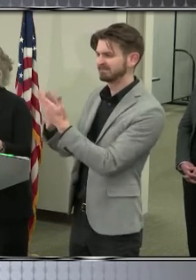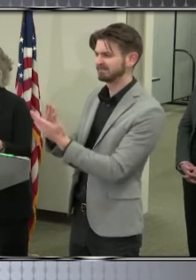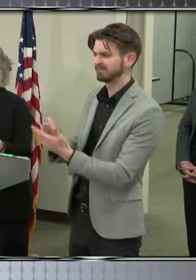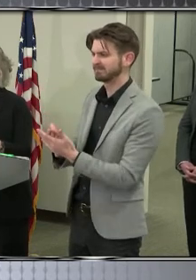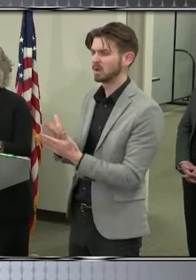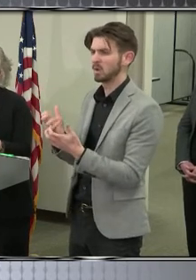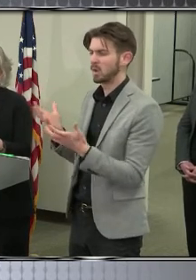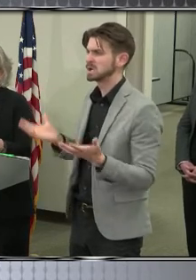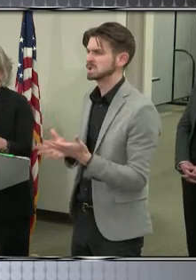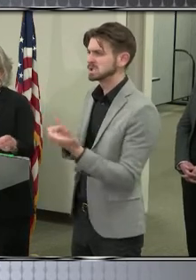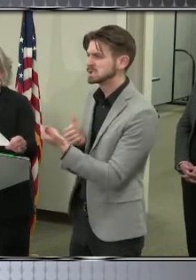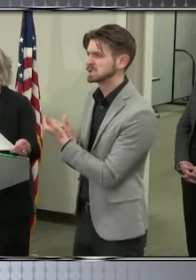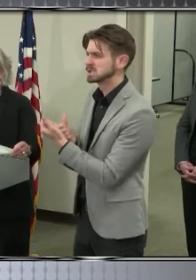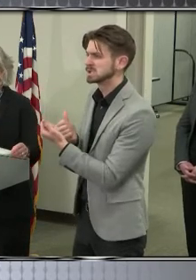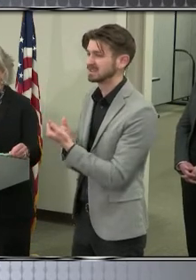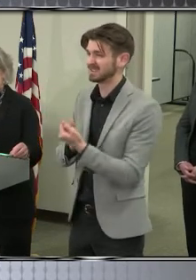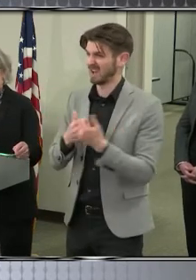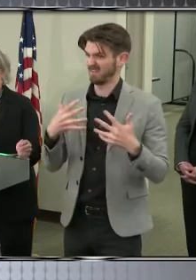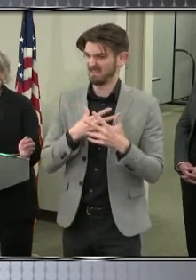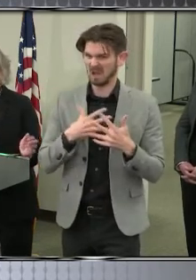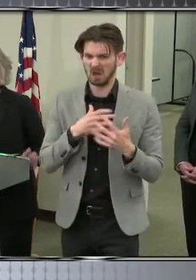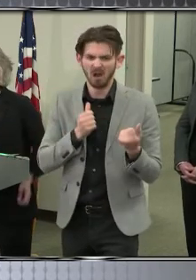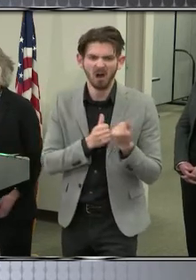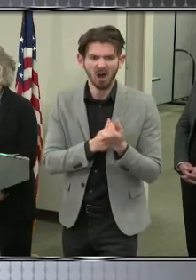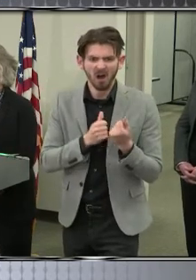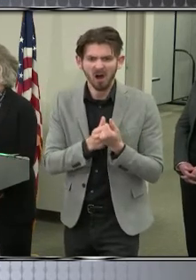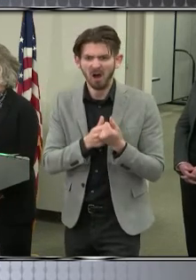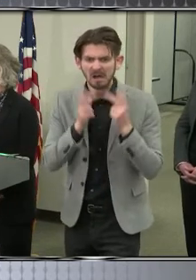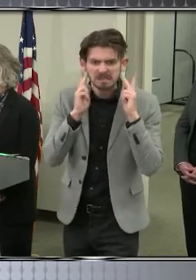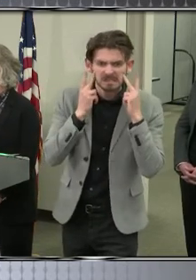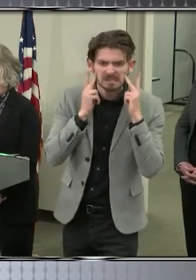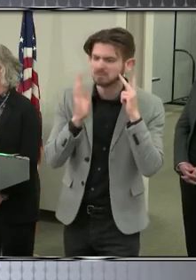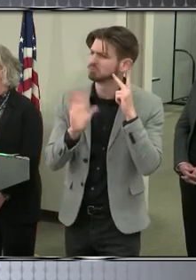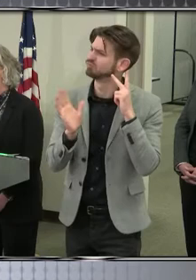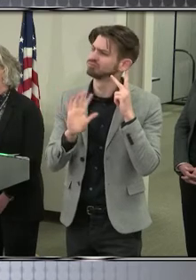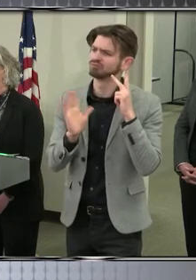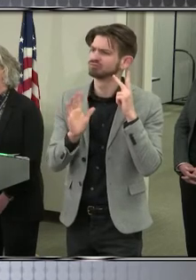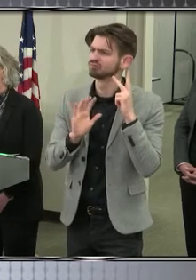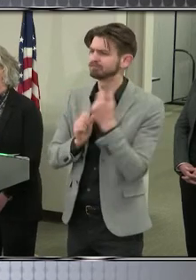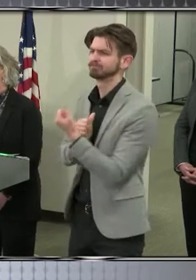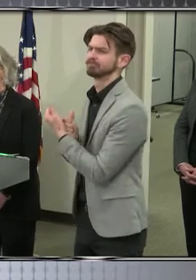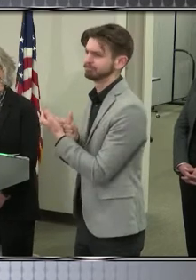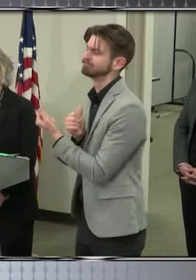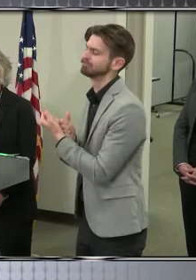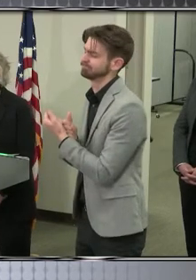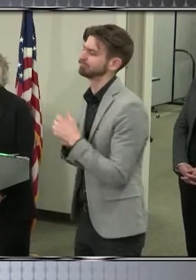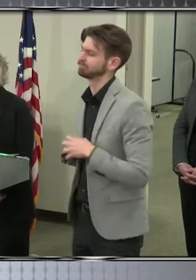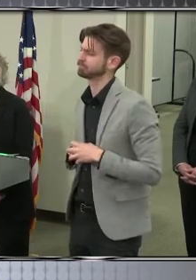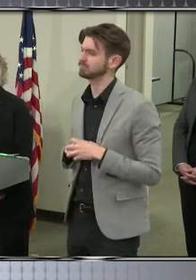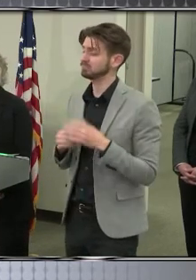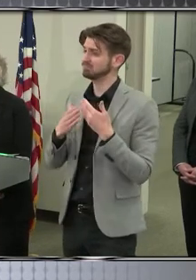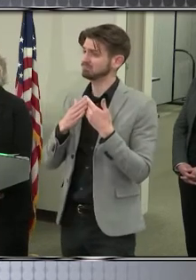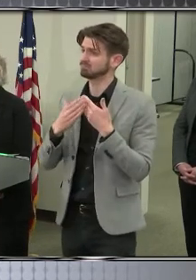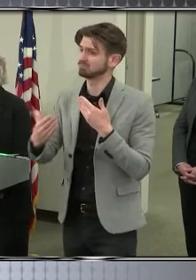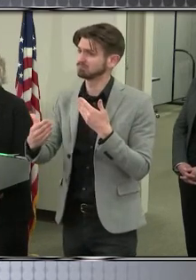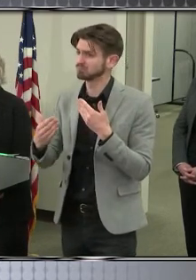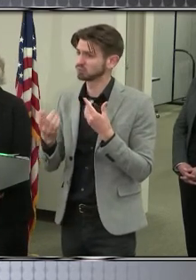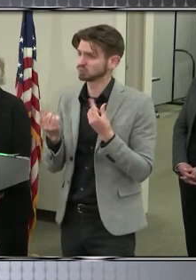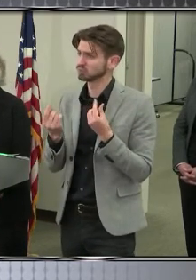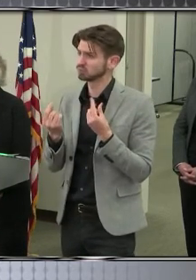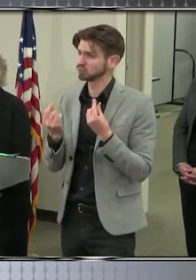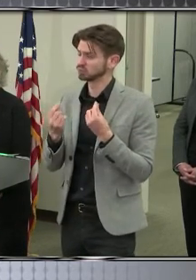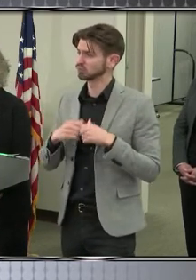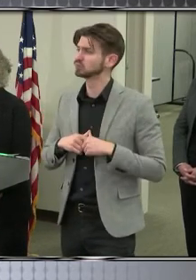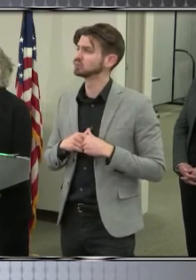fear. The third piece, as we move forward with addressing this virus from